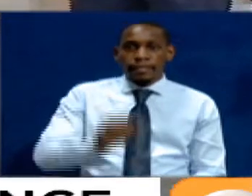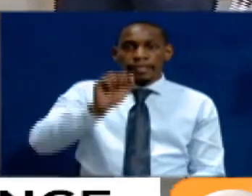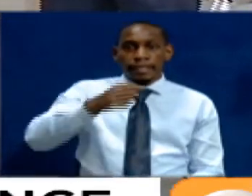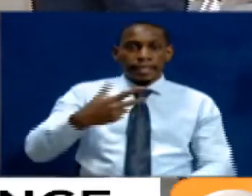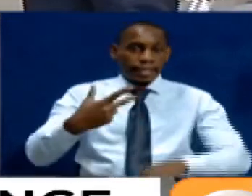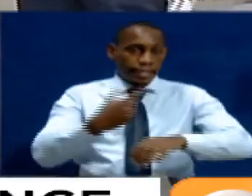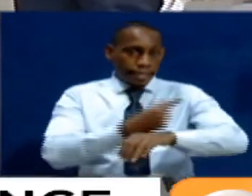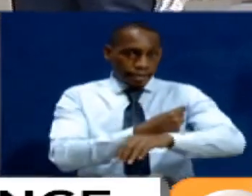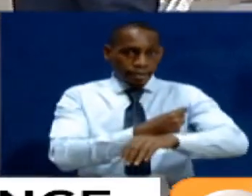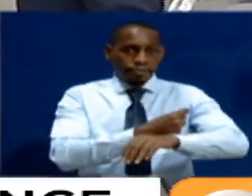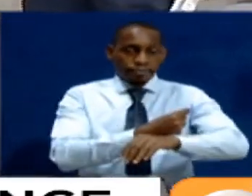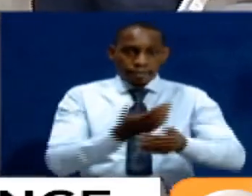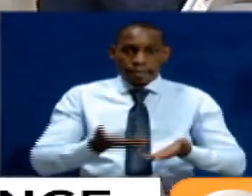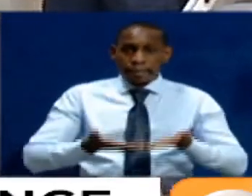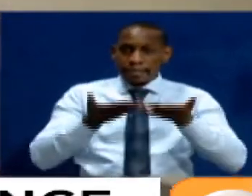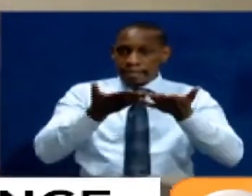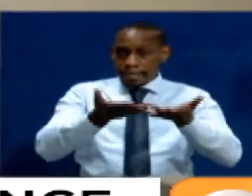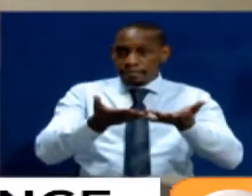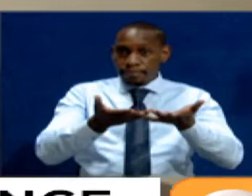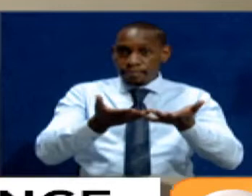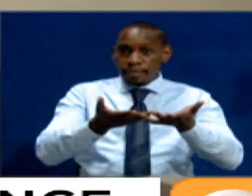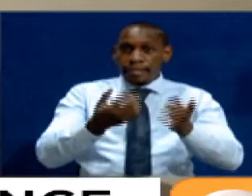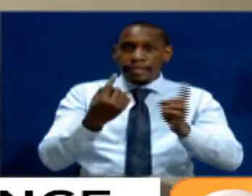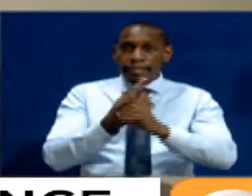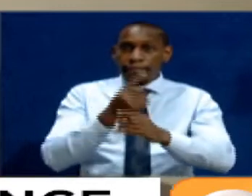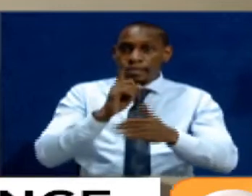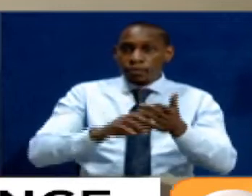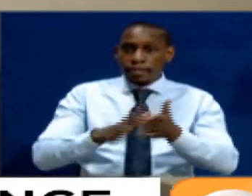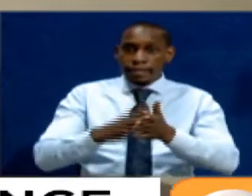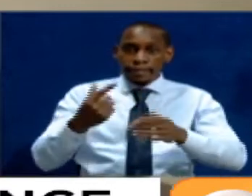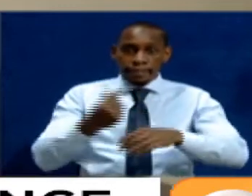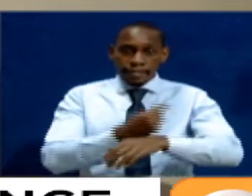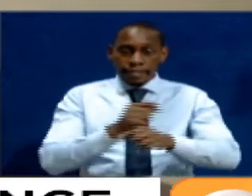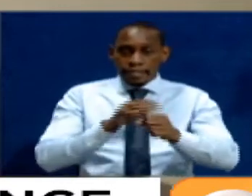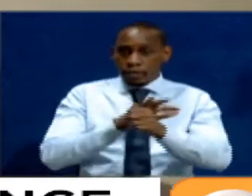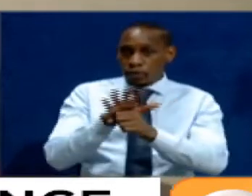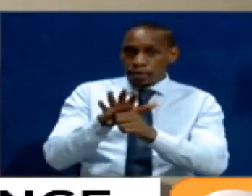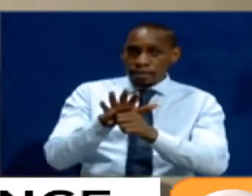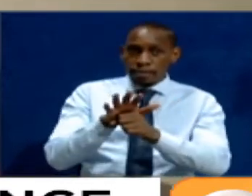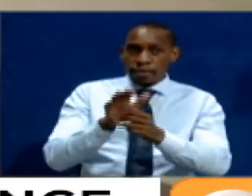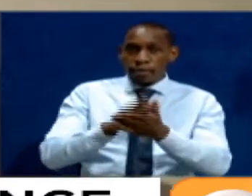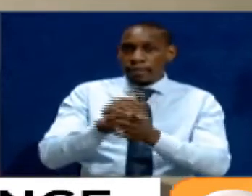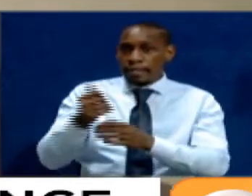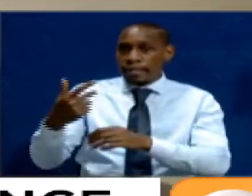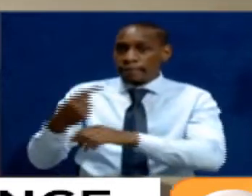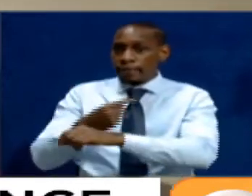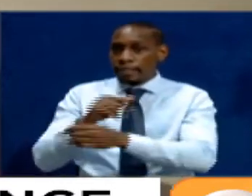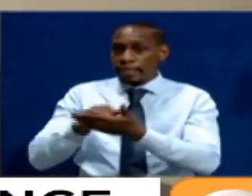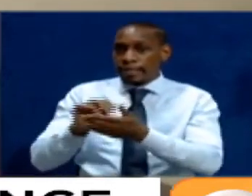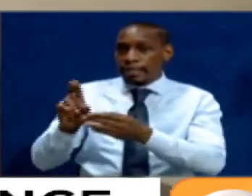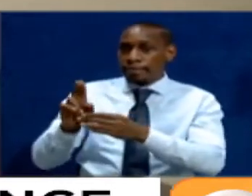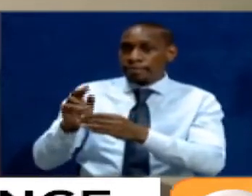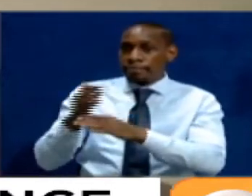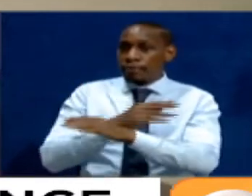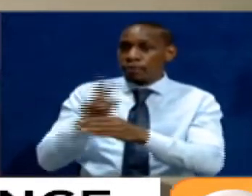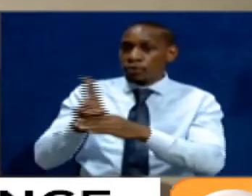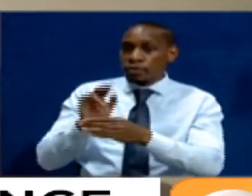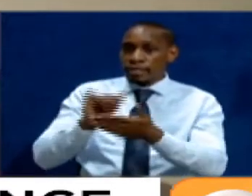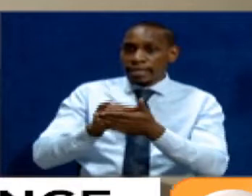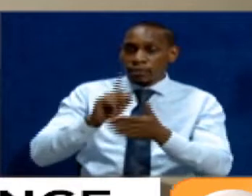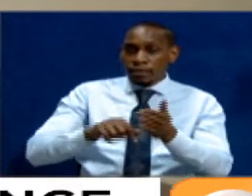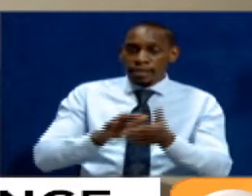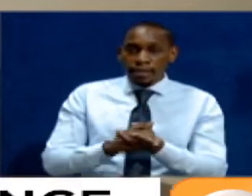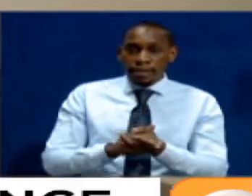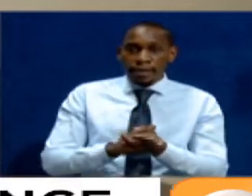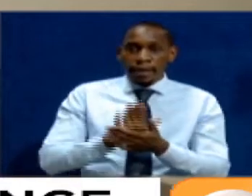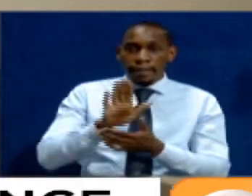Yes, the vaccines are being administered. The difference between this vaccine and the other vaccines that we are used to is that you are